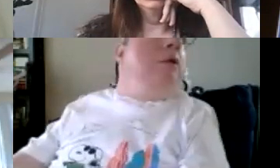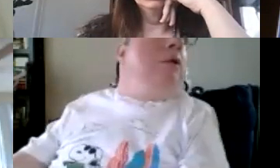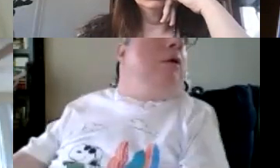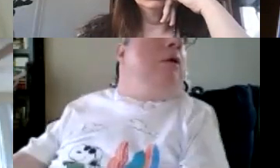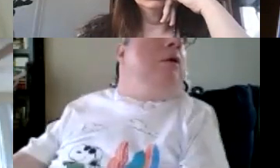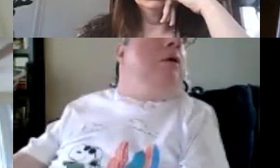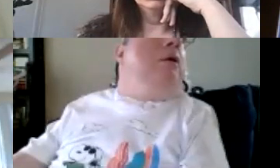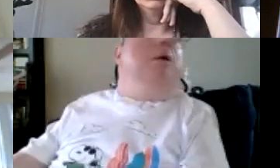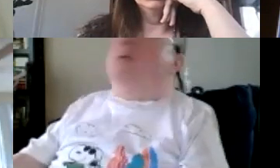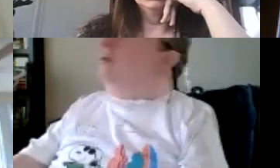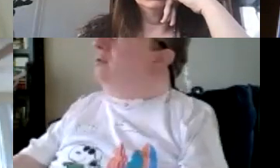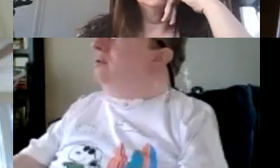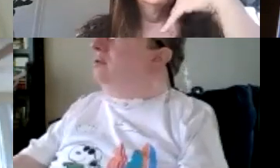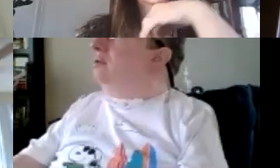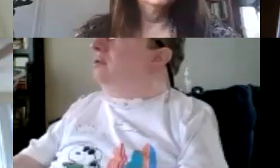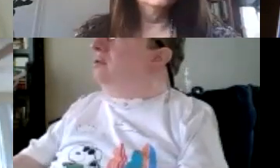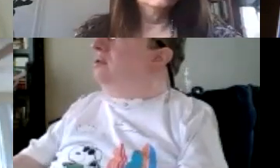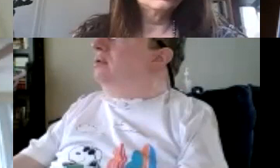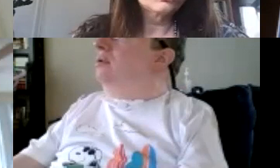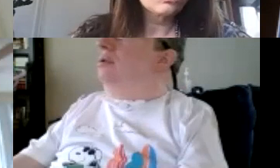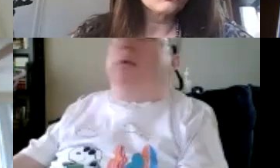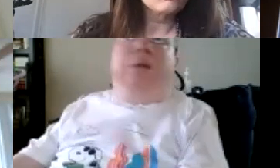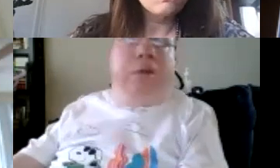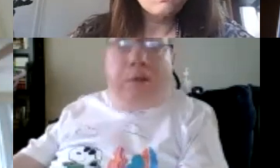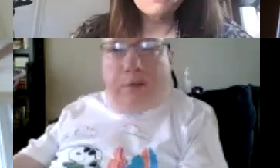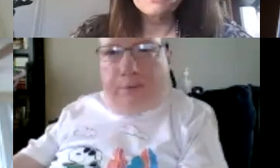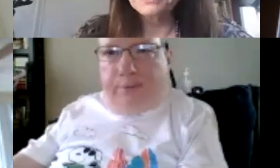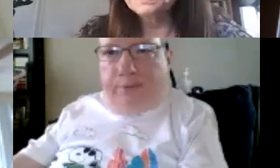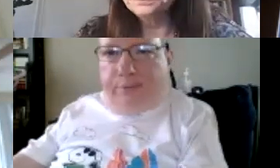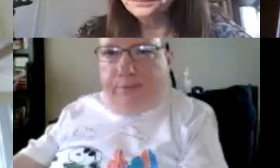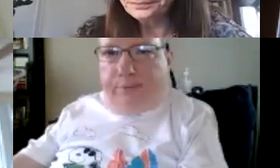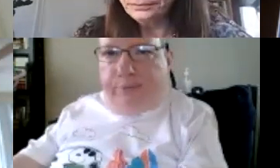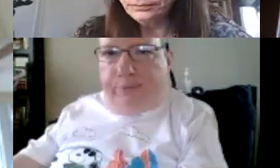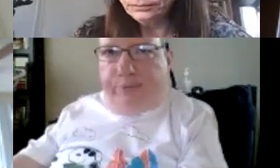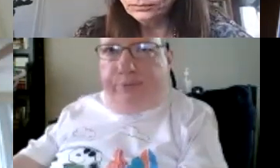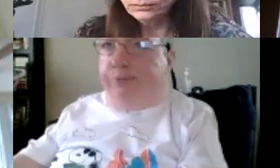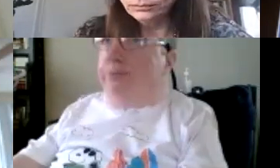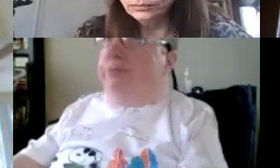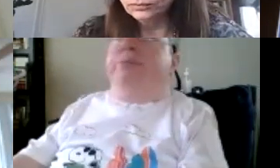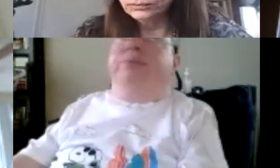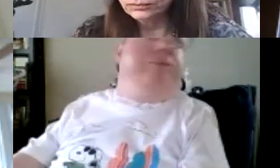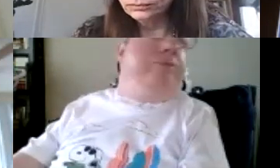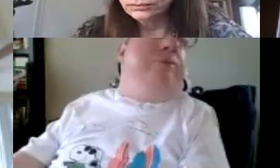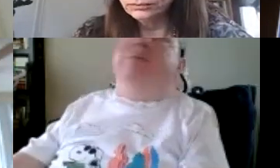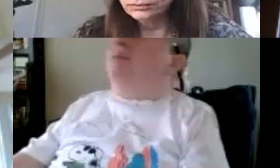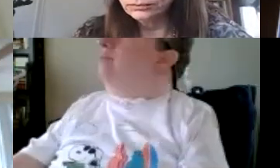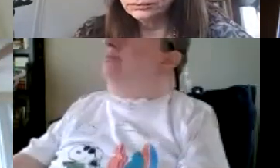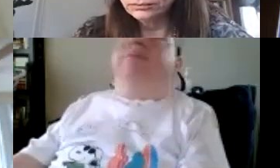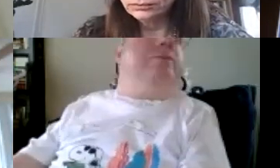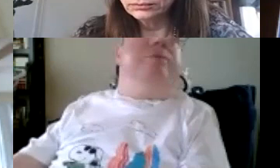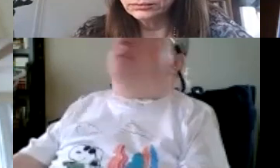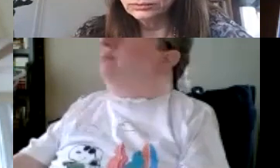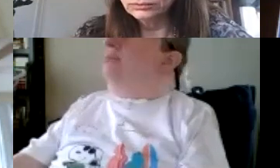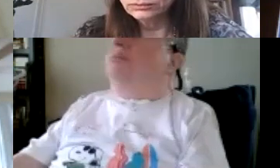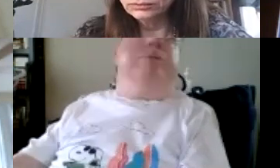the county health department. There's some other locations that I know have been doing vaccination out there. This particular site